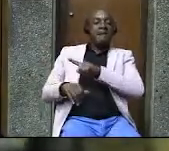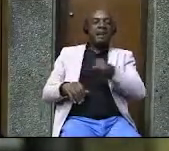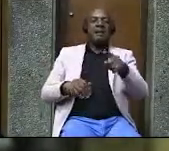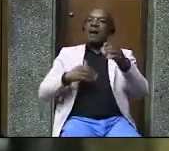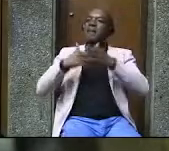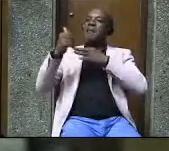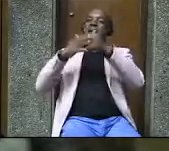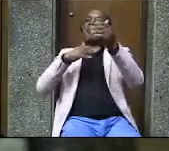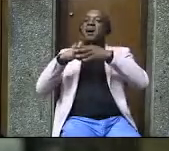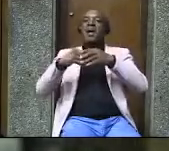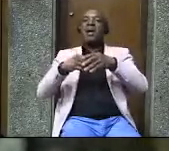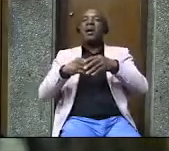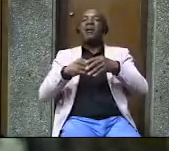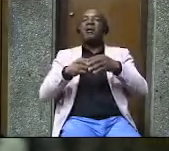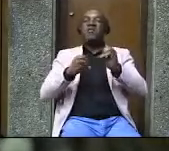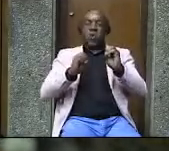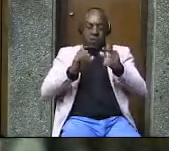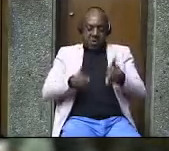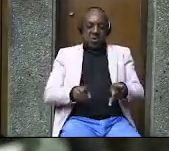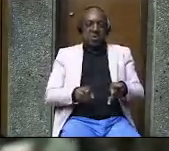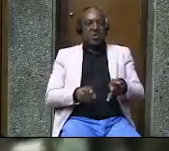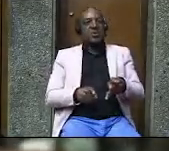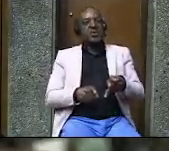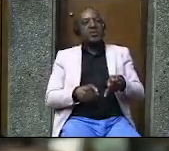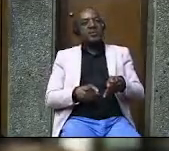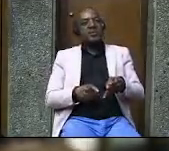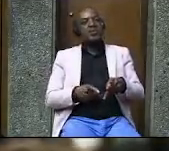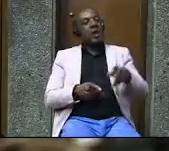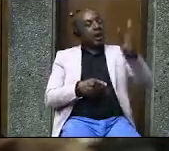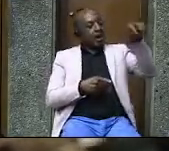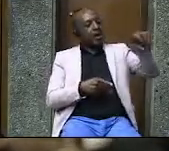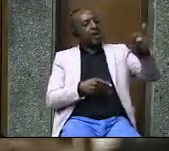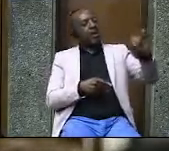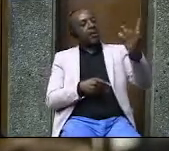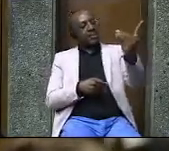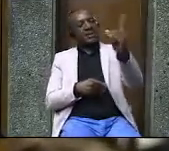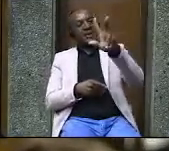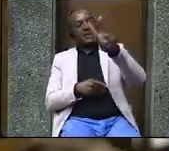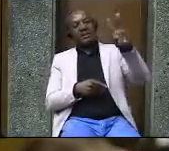eval or Sibukeng. Emidval, there's a lot, there's a vast